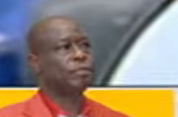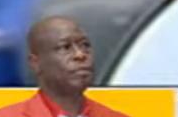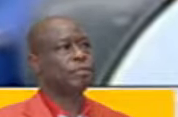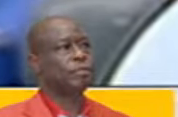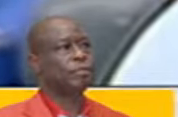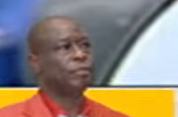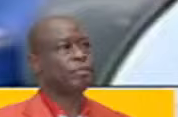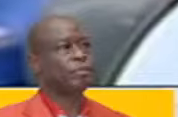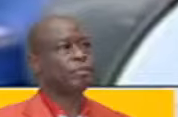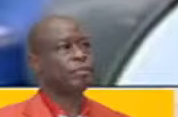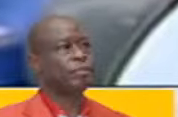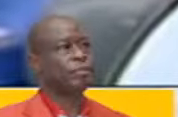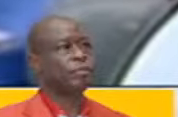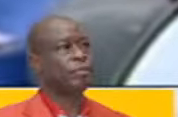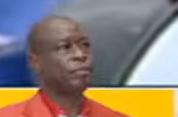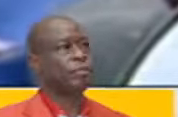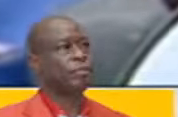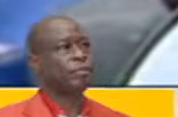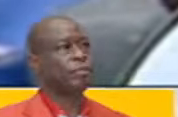bought land in Meru.